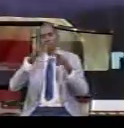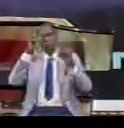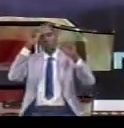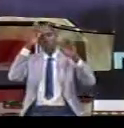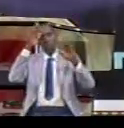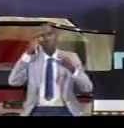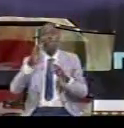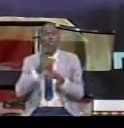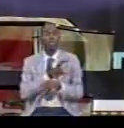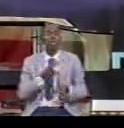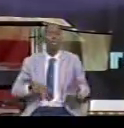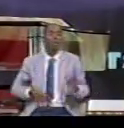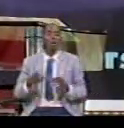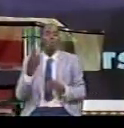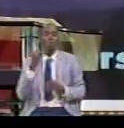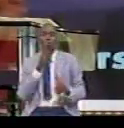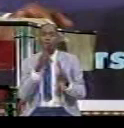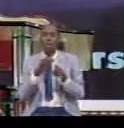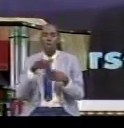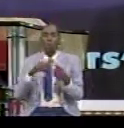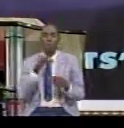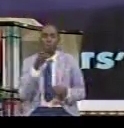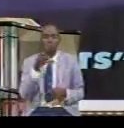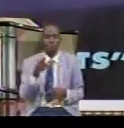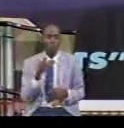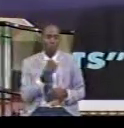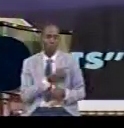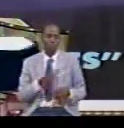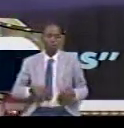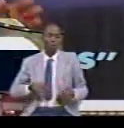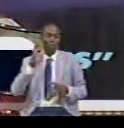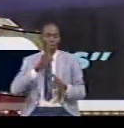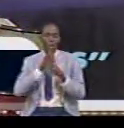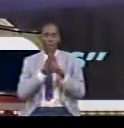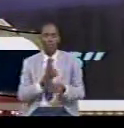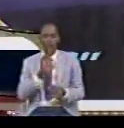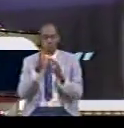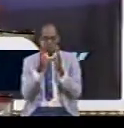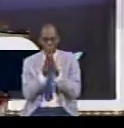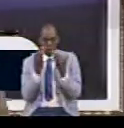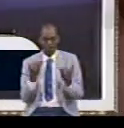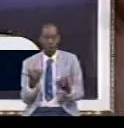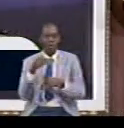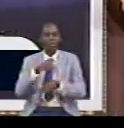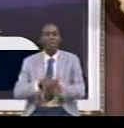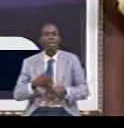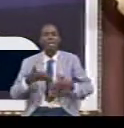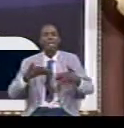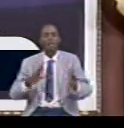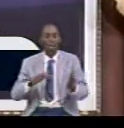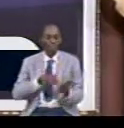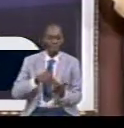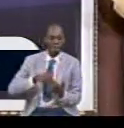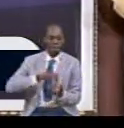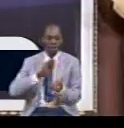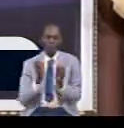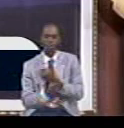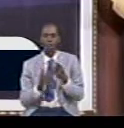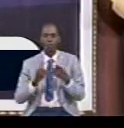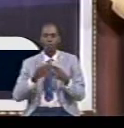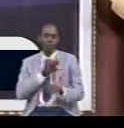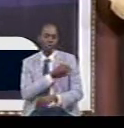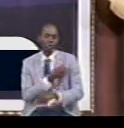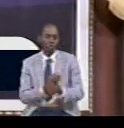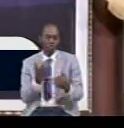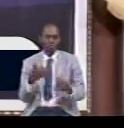I said he was talking about you. And the Lord is going to answer your prayer tonight. Let weakness turn to strength tonight. Will